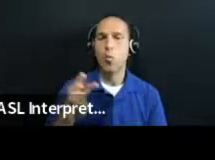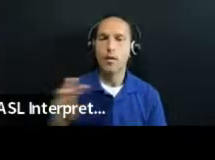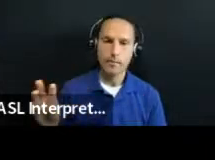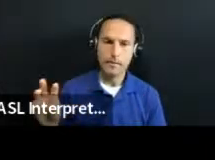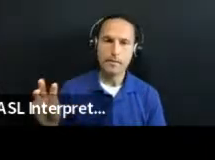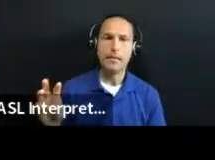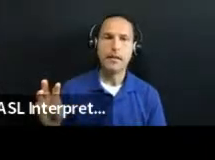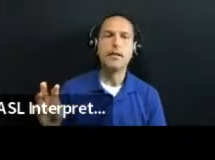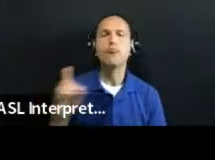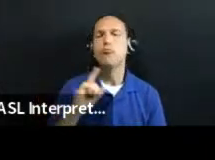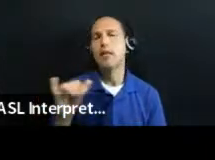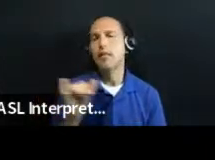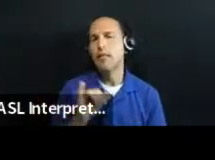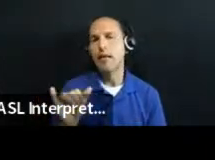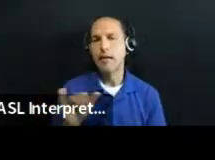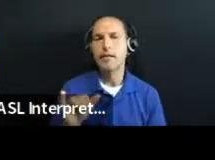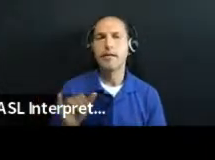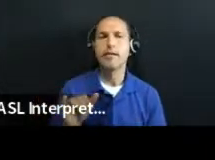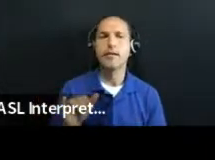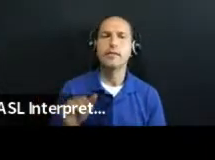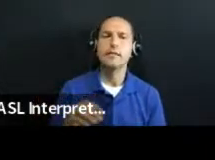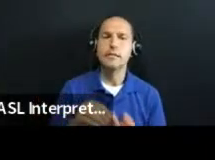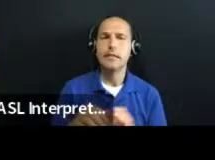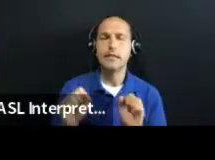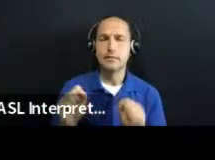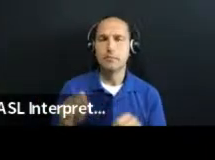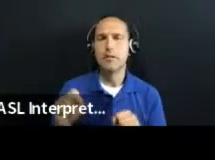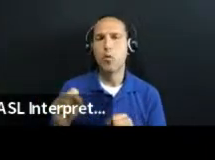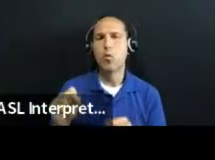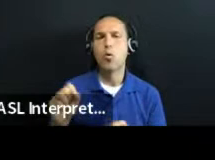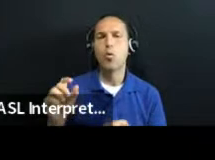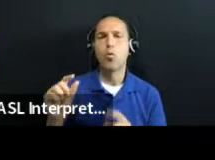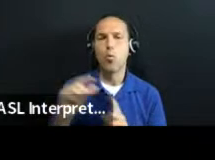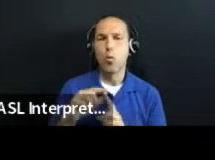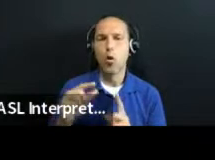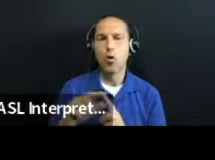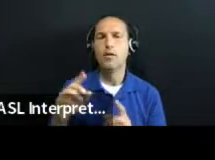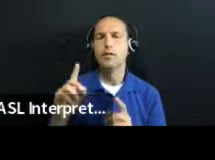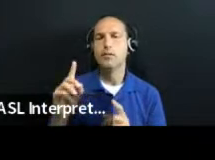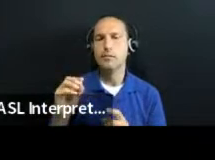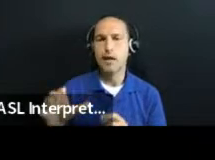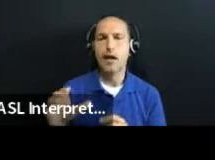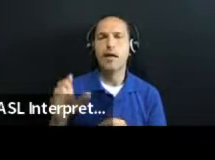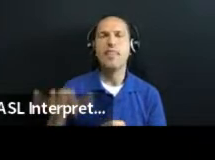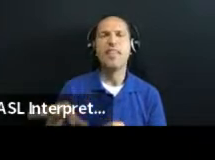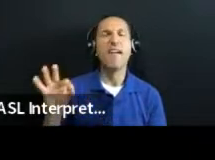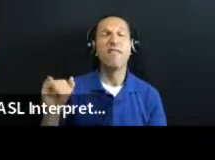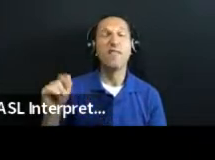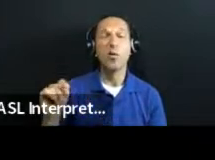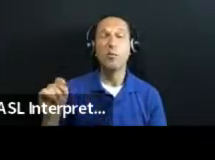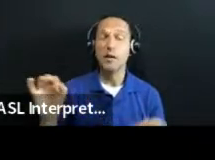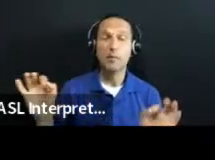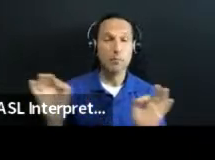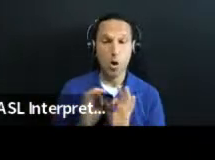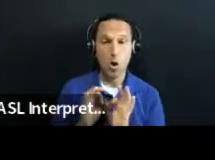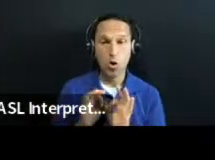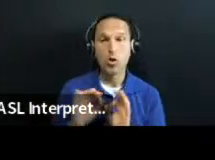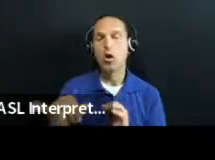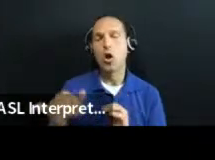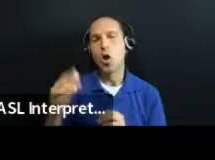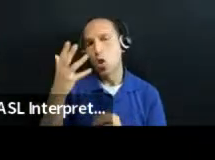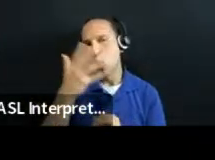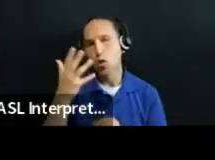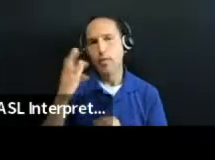lot like creating an accessible Word document. Formatting is really, really important. You can make something look